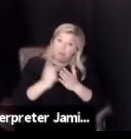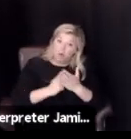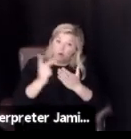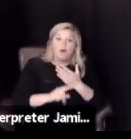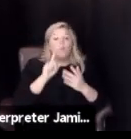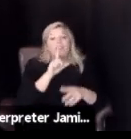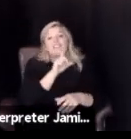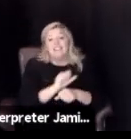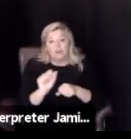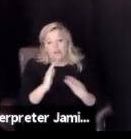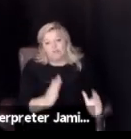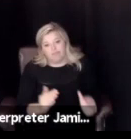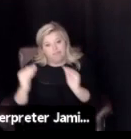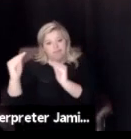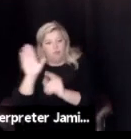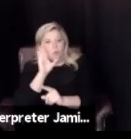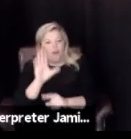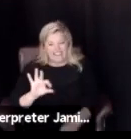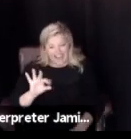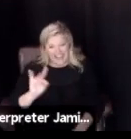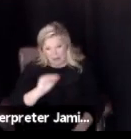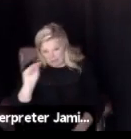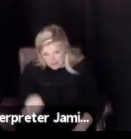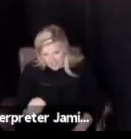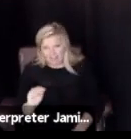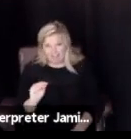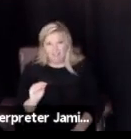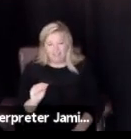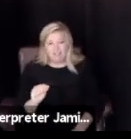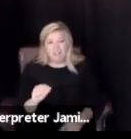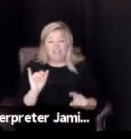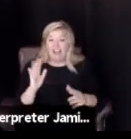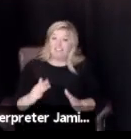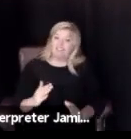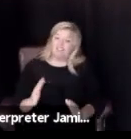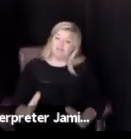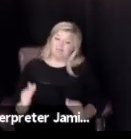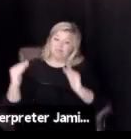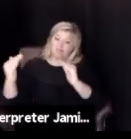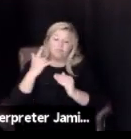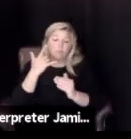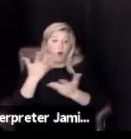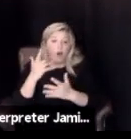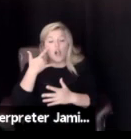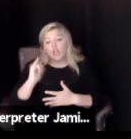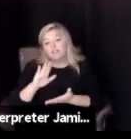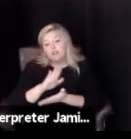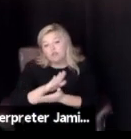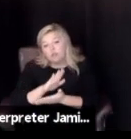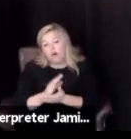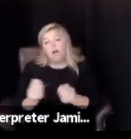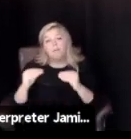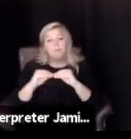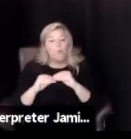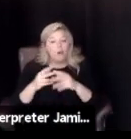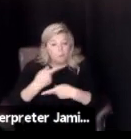next level. And this is what the next level looks like. It looks like going back to school. It looks like increased productivity by a